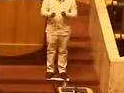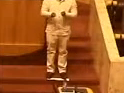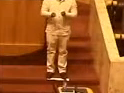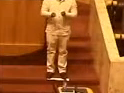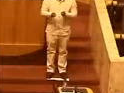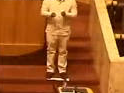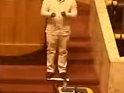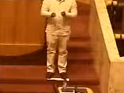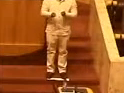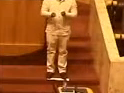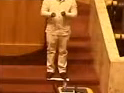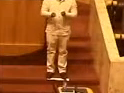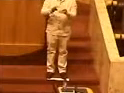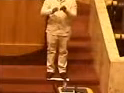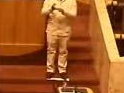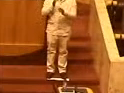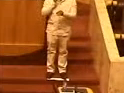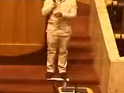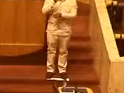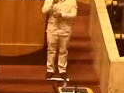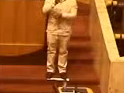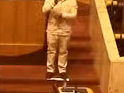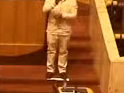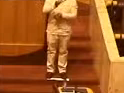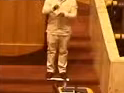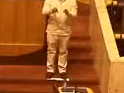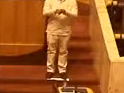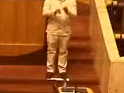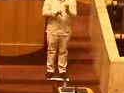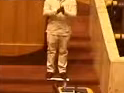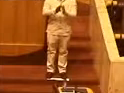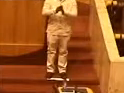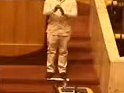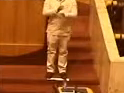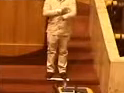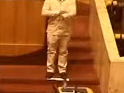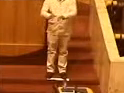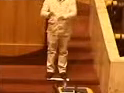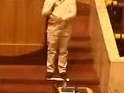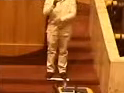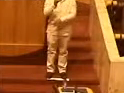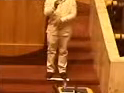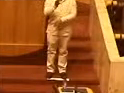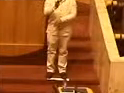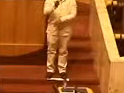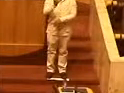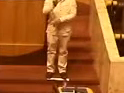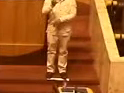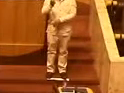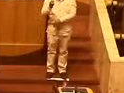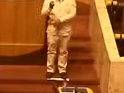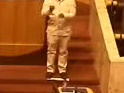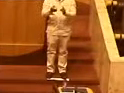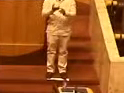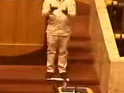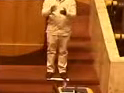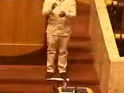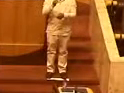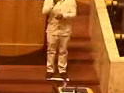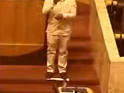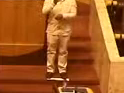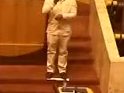July. Upgrading from gravel to surface standard of road D417, that is Lobatleng to